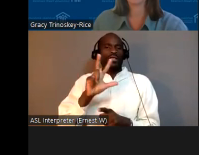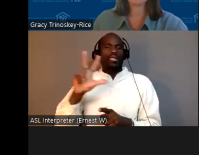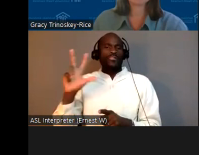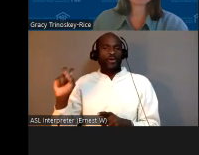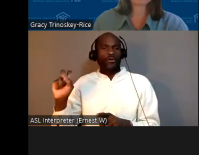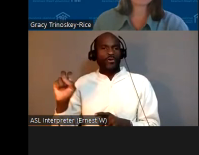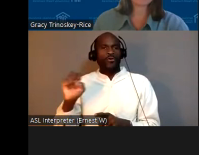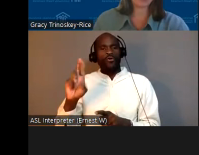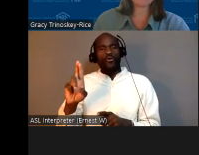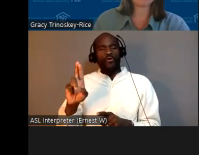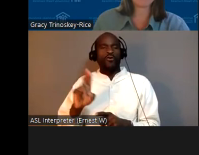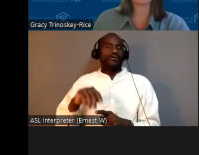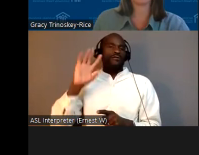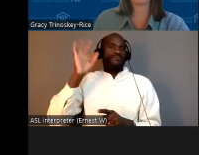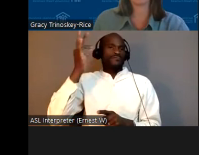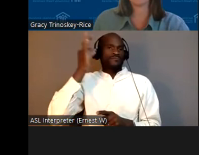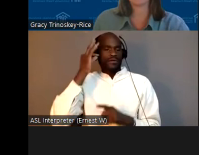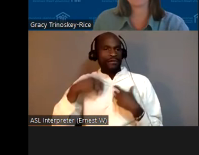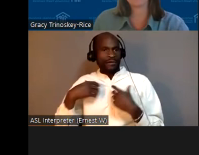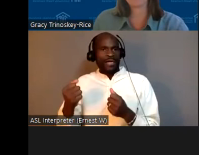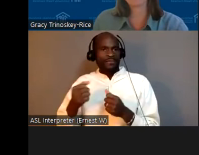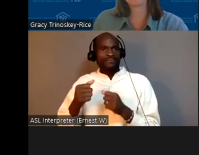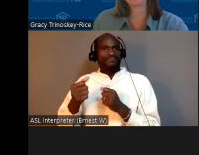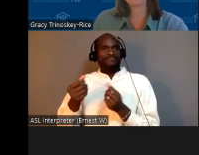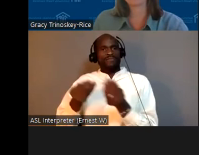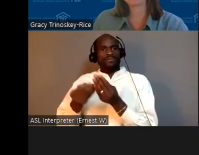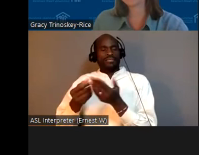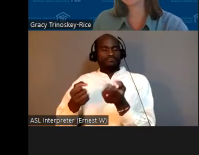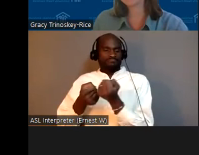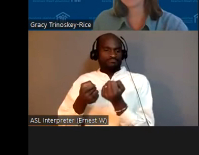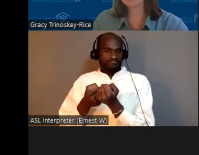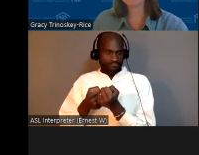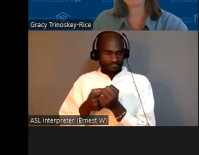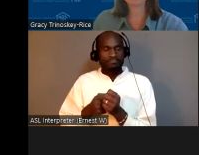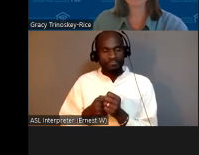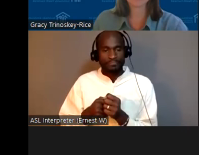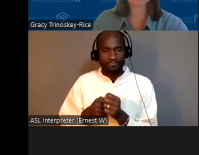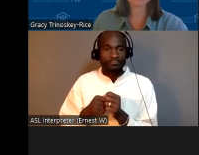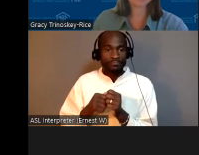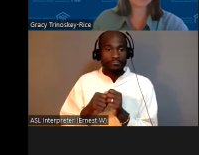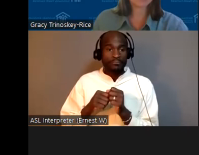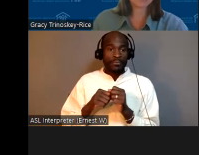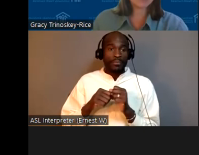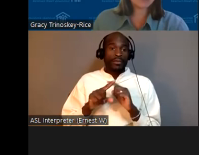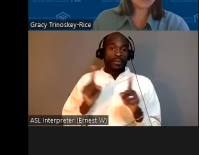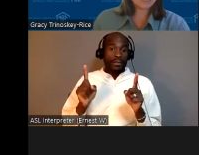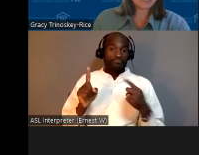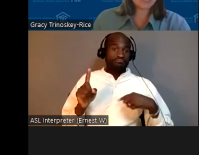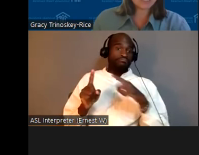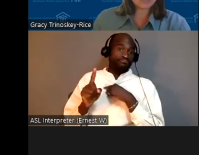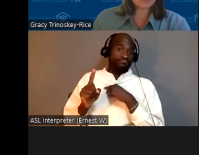centers. And these are the organizations that NAC represents.